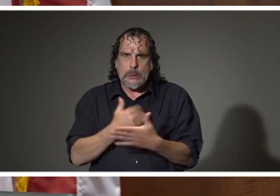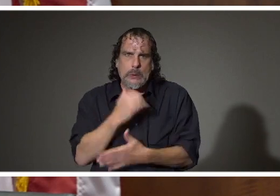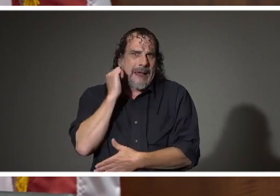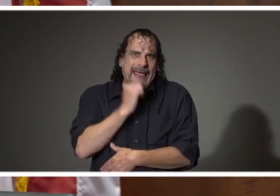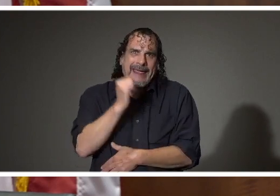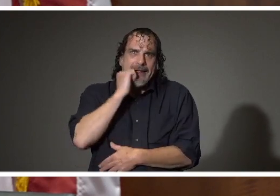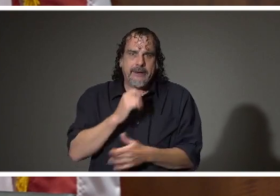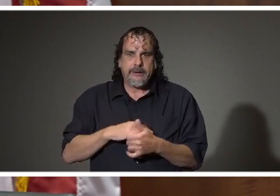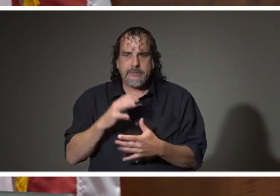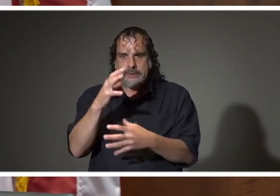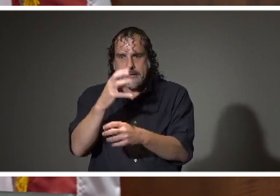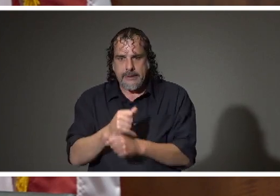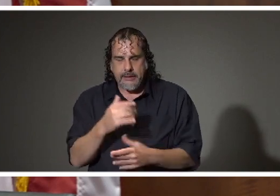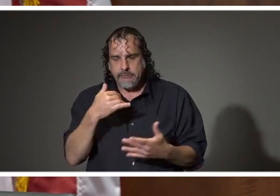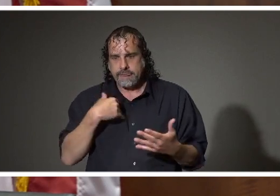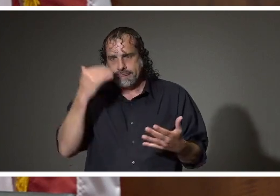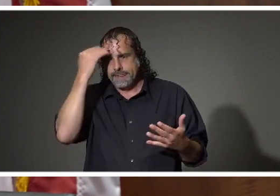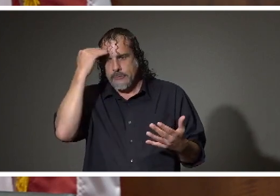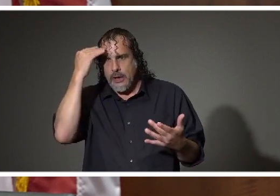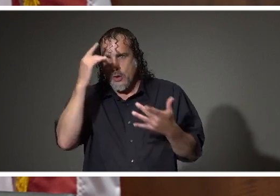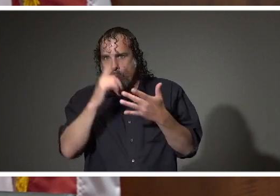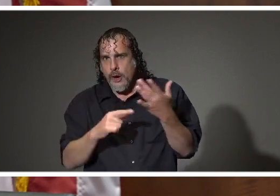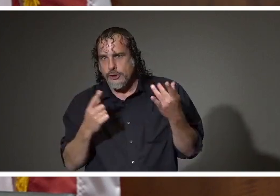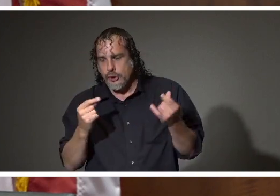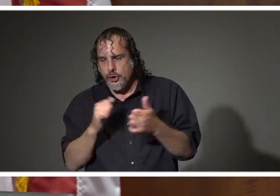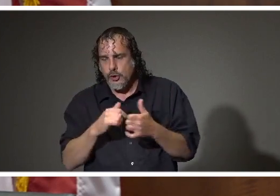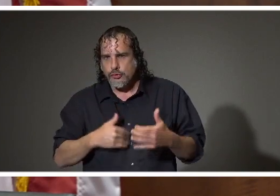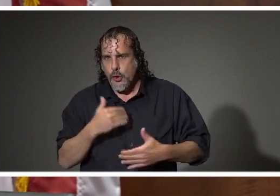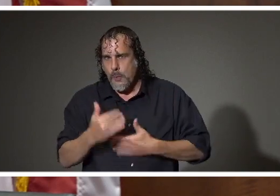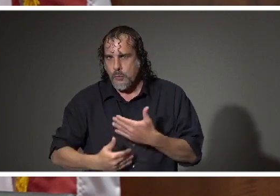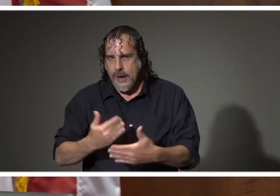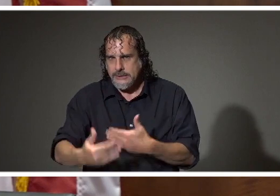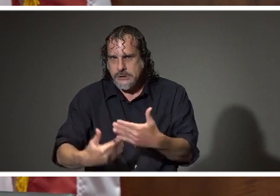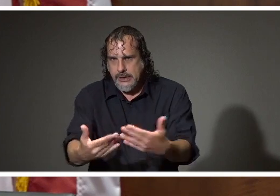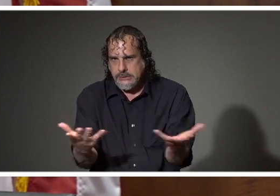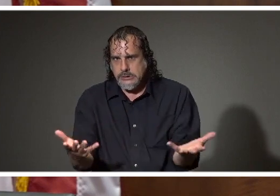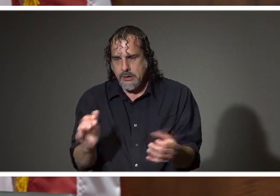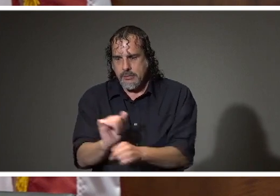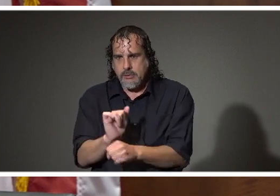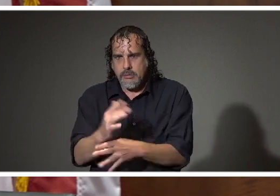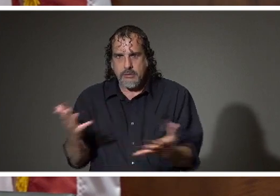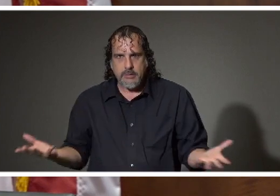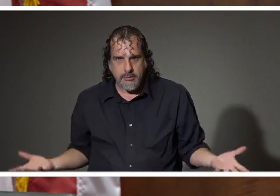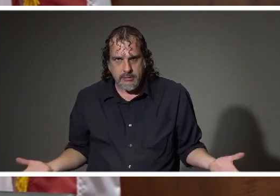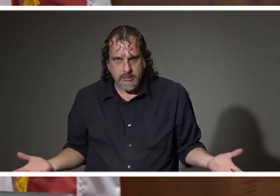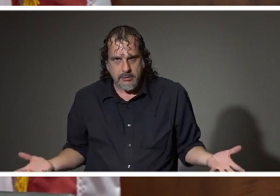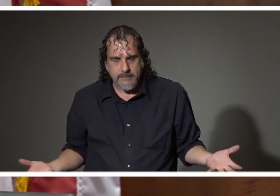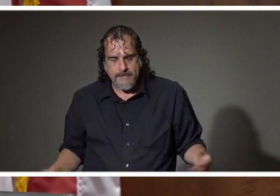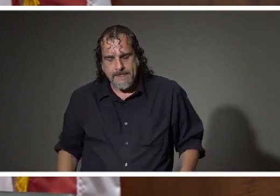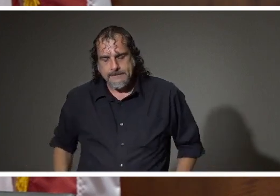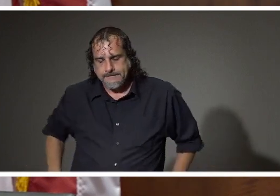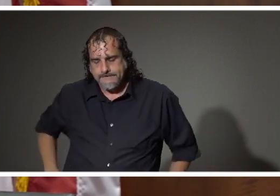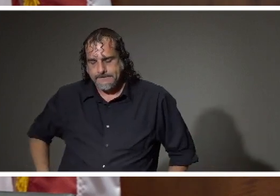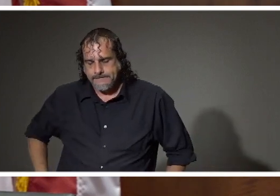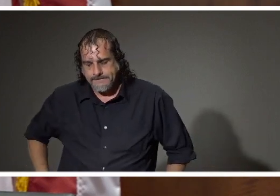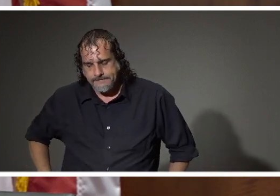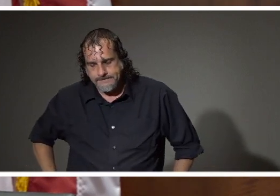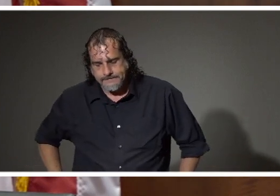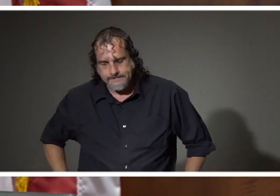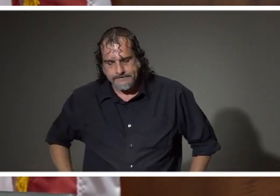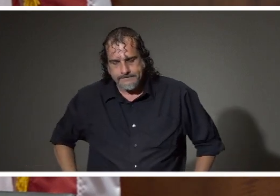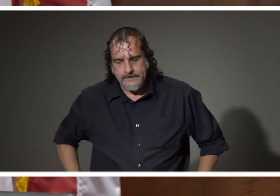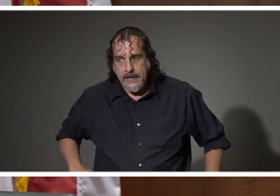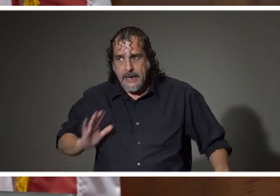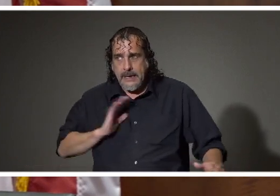people gain a certain knowledge and skill set that is needed to help with unemployment. I said in our first